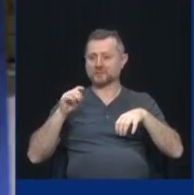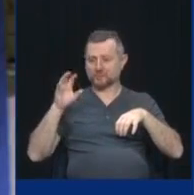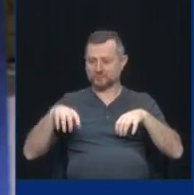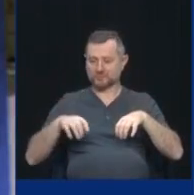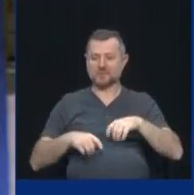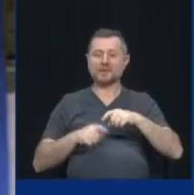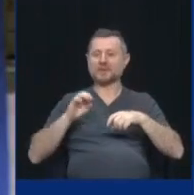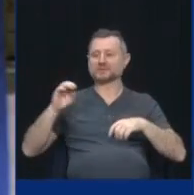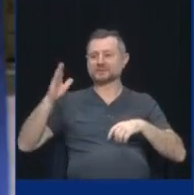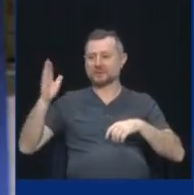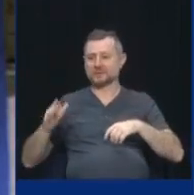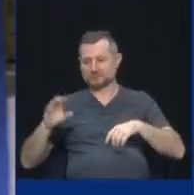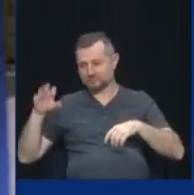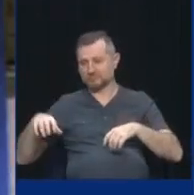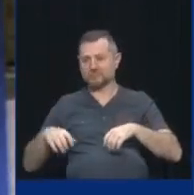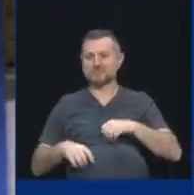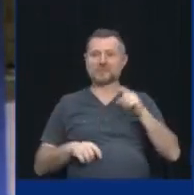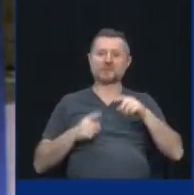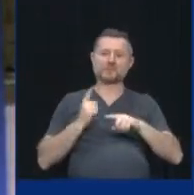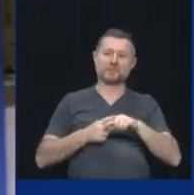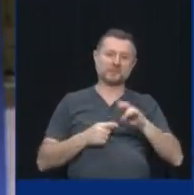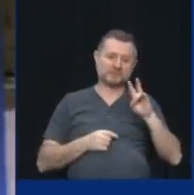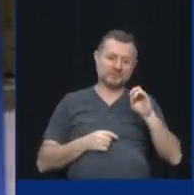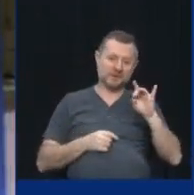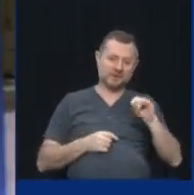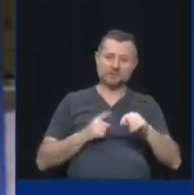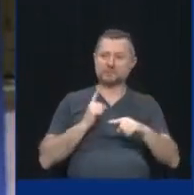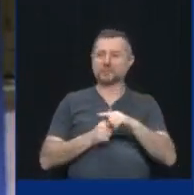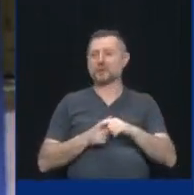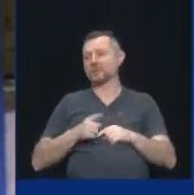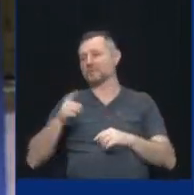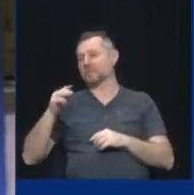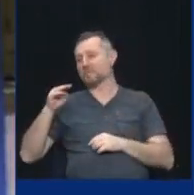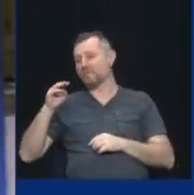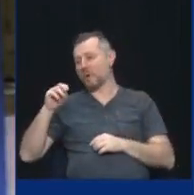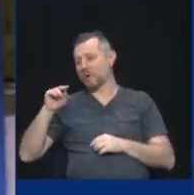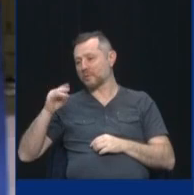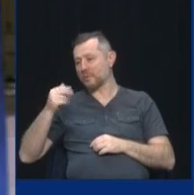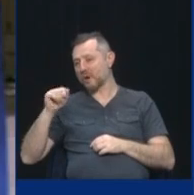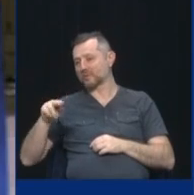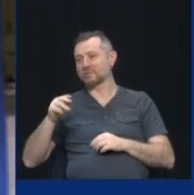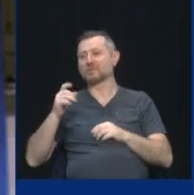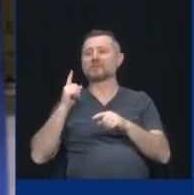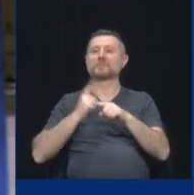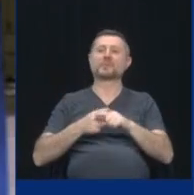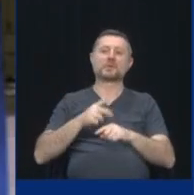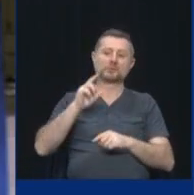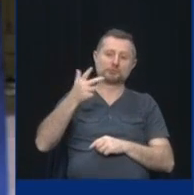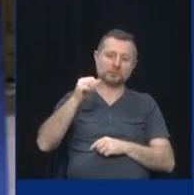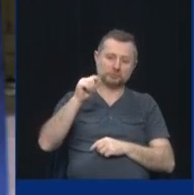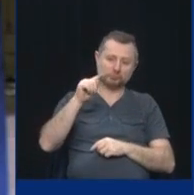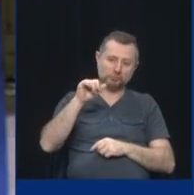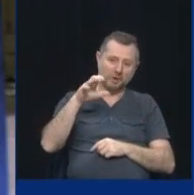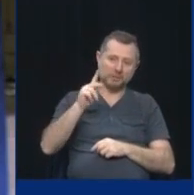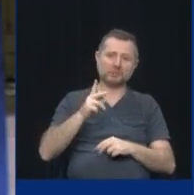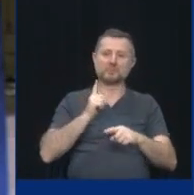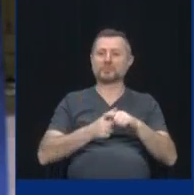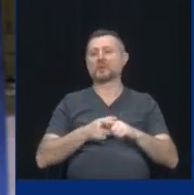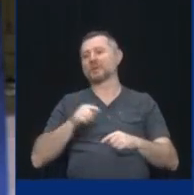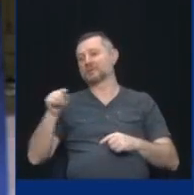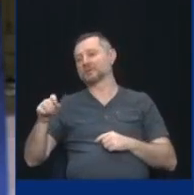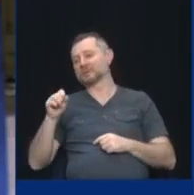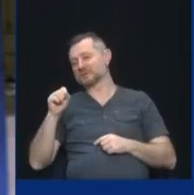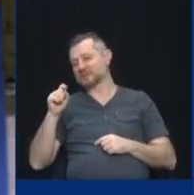plus Moynihan, plus second track, plus third track, plus station renovations on the Long Island